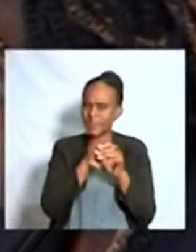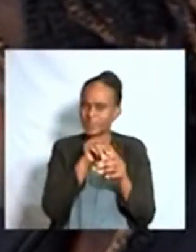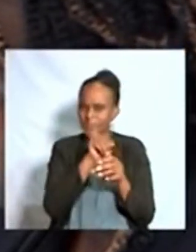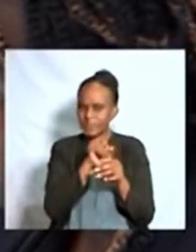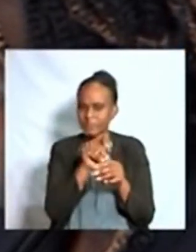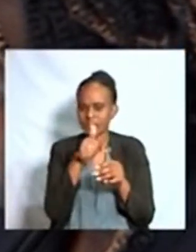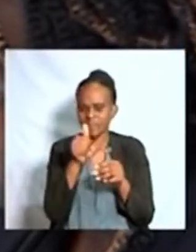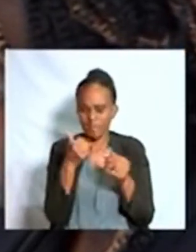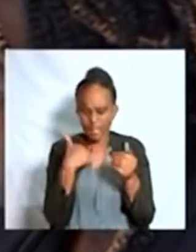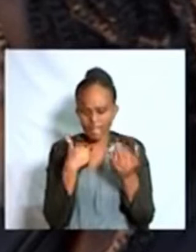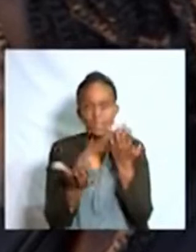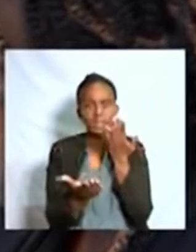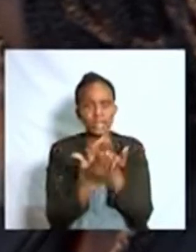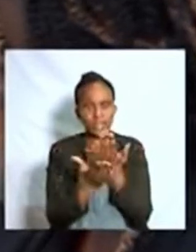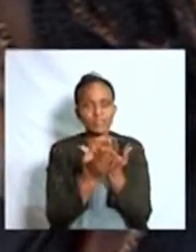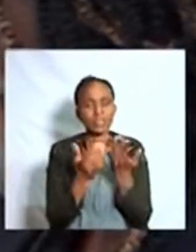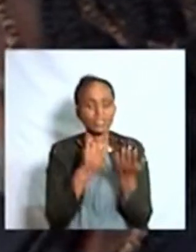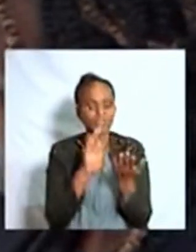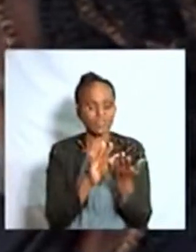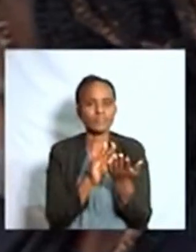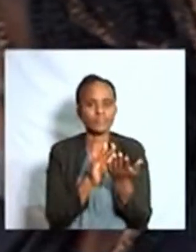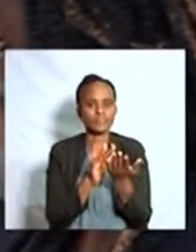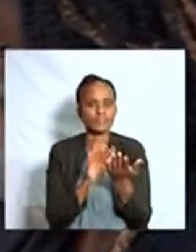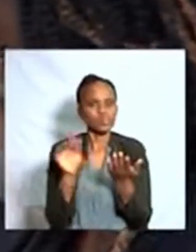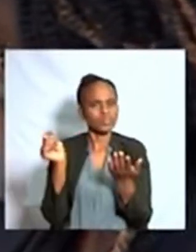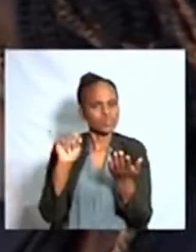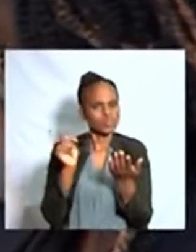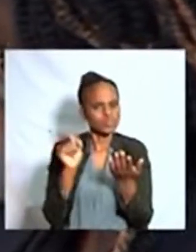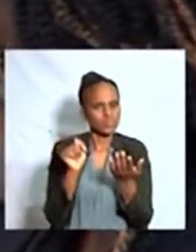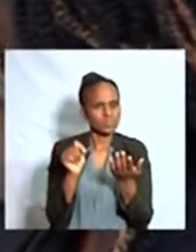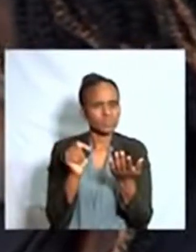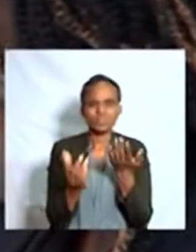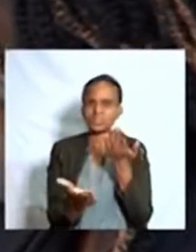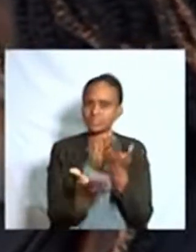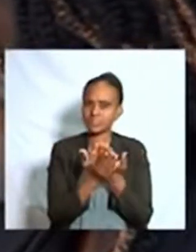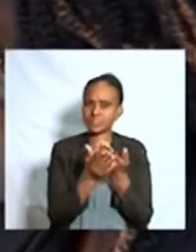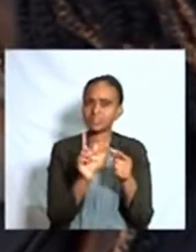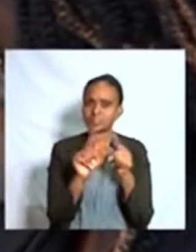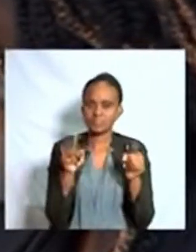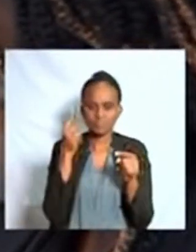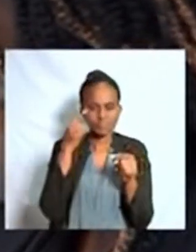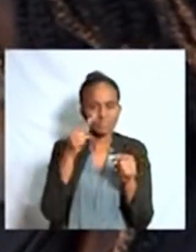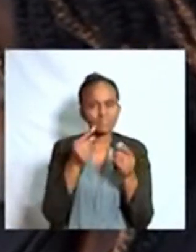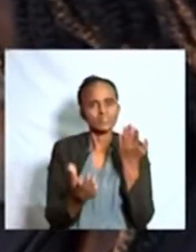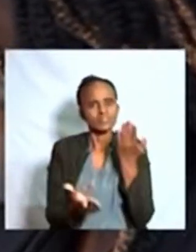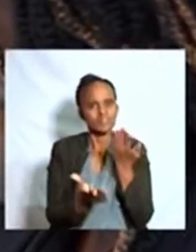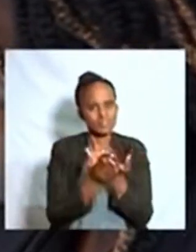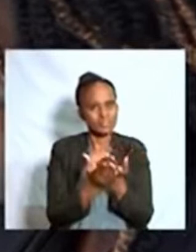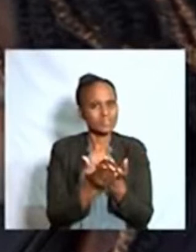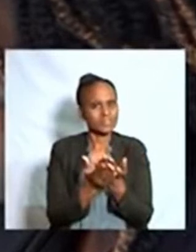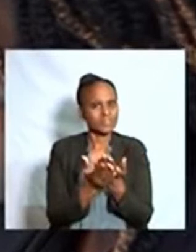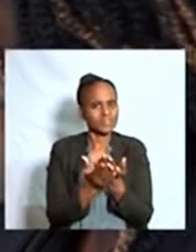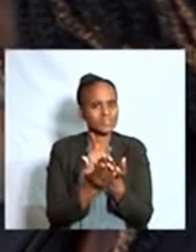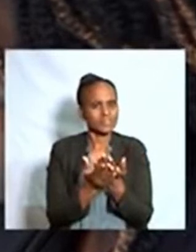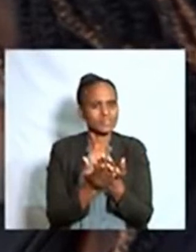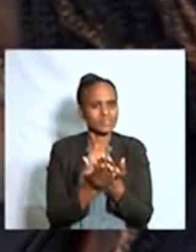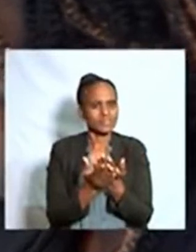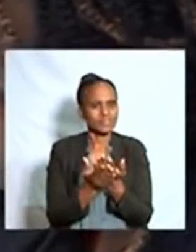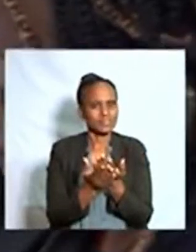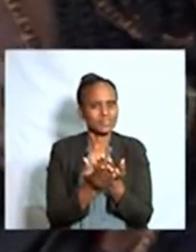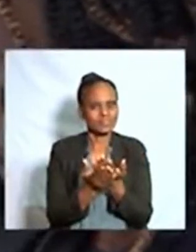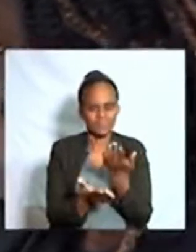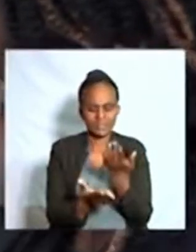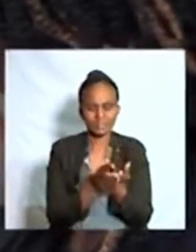itself. Do you have the attachment on that? For the toilet, we have not included, but we have included, I think